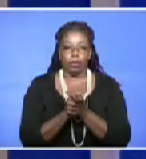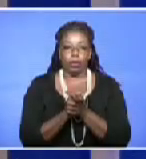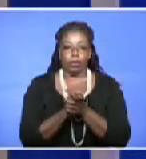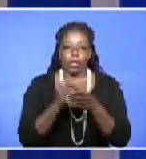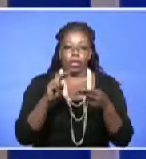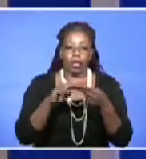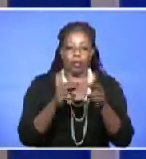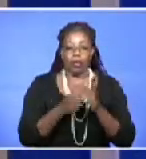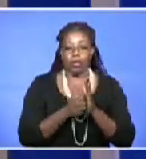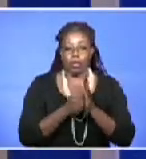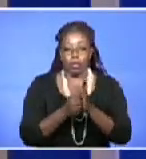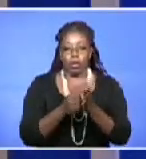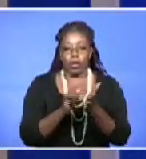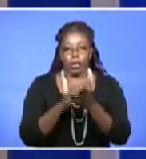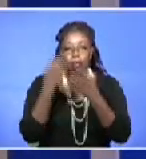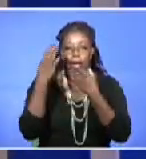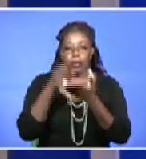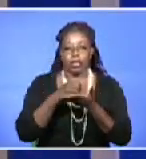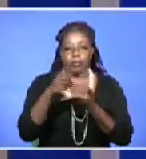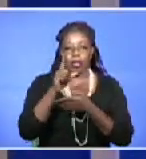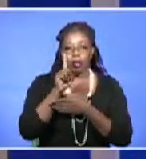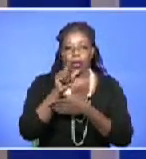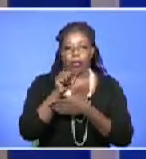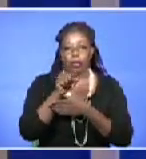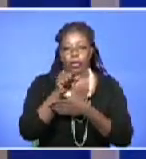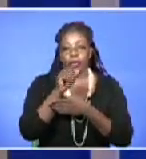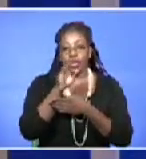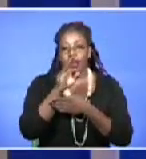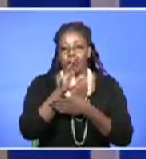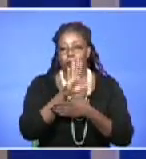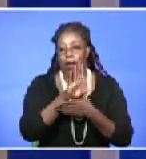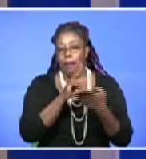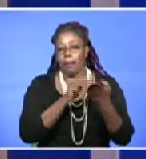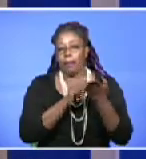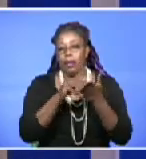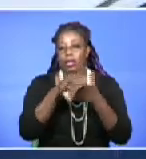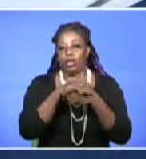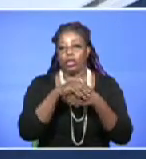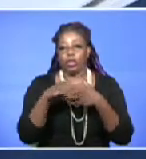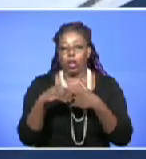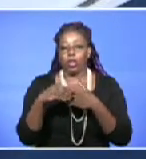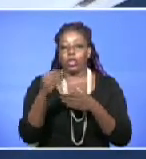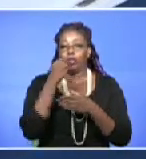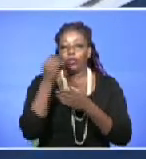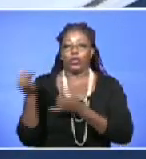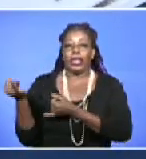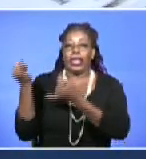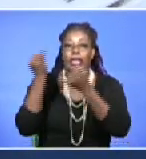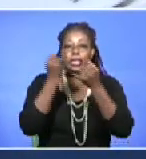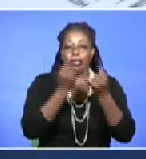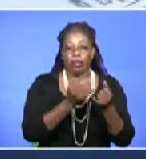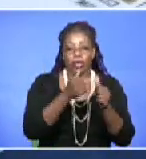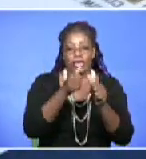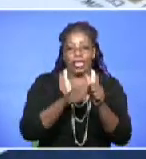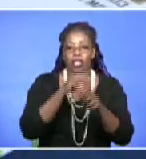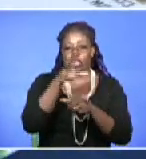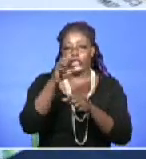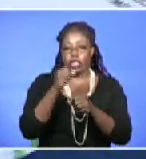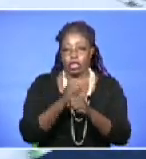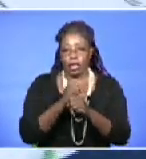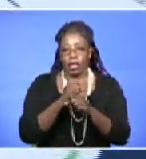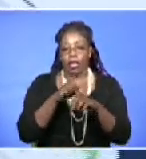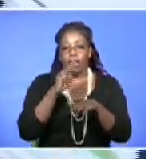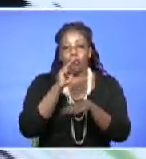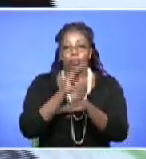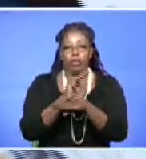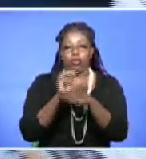Statistics show that the Bahamas spends $1.4 billion on food imports each year. Well, the Ministry of Agriculture's